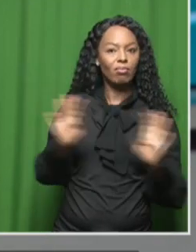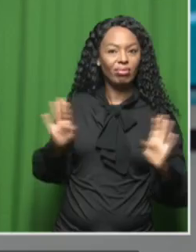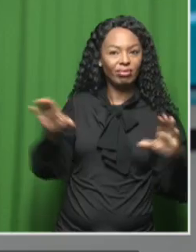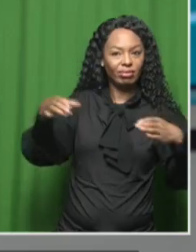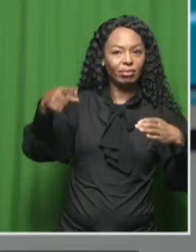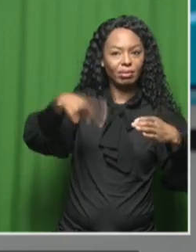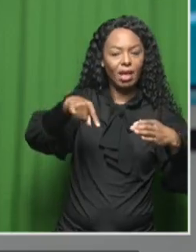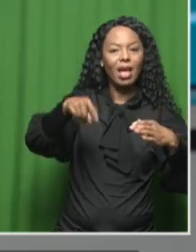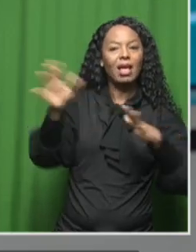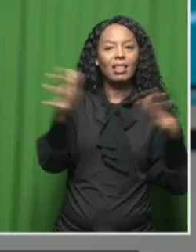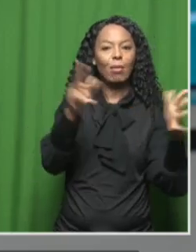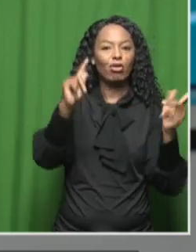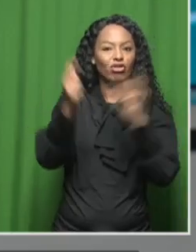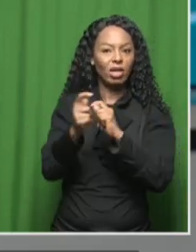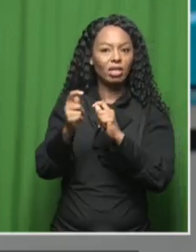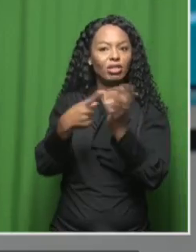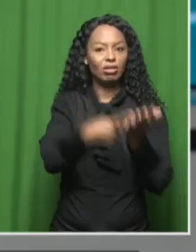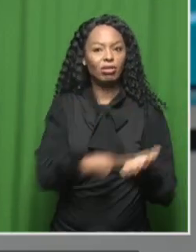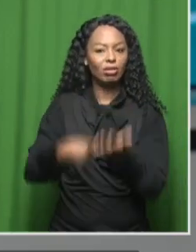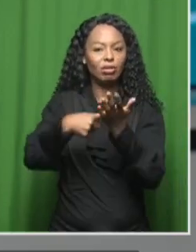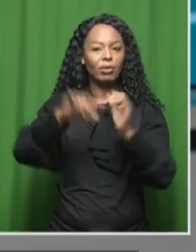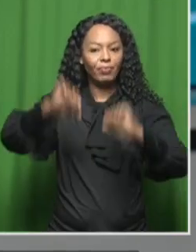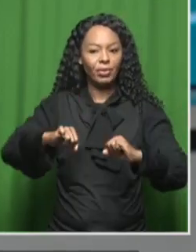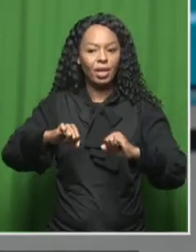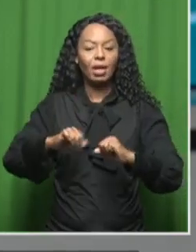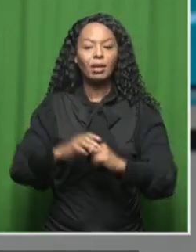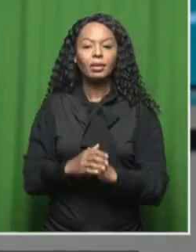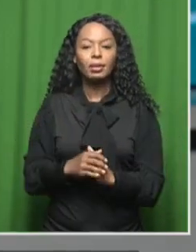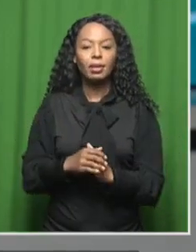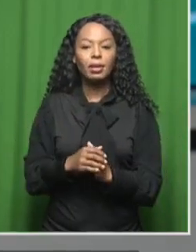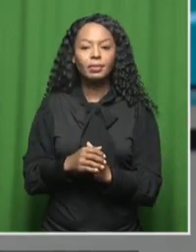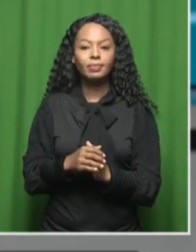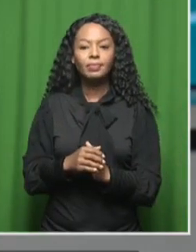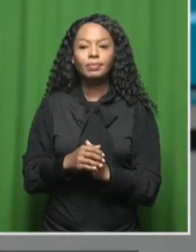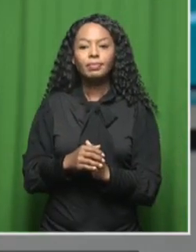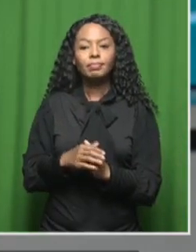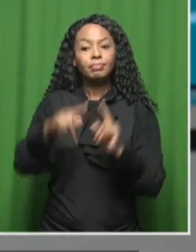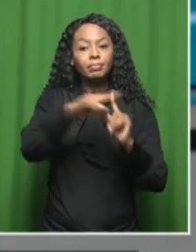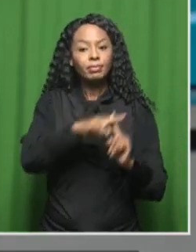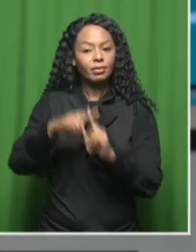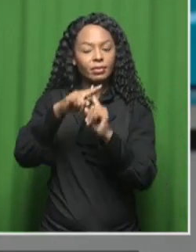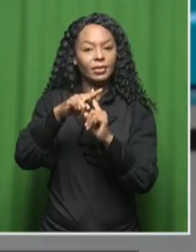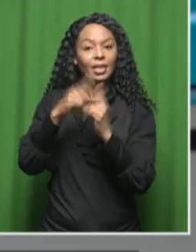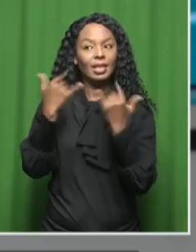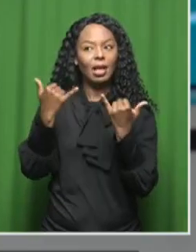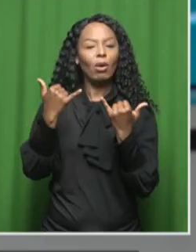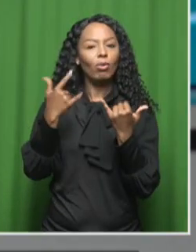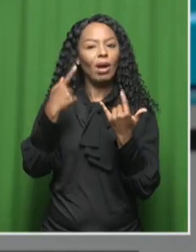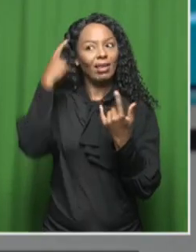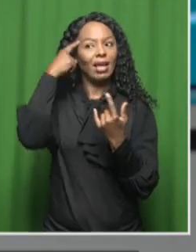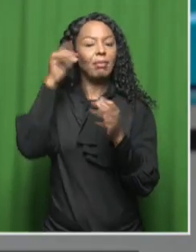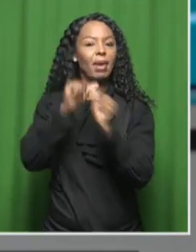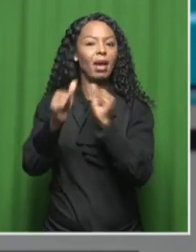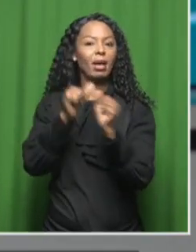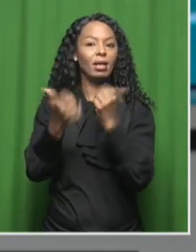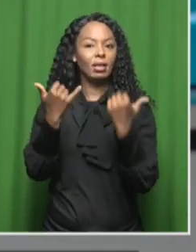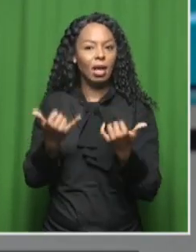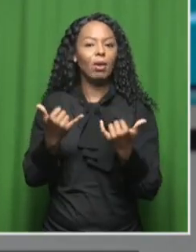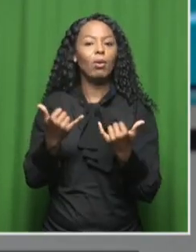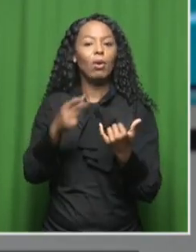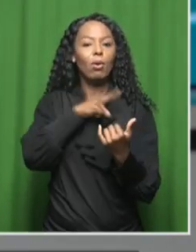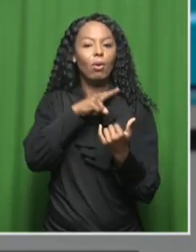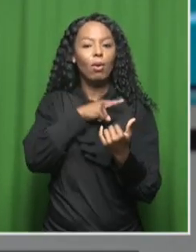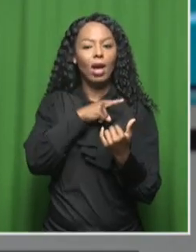change. So this was a positive event. I think it is helping more than it was harming this conference to have a